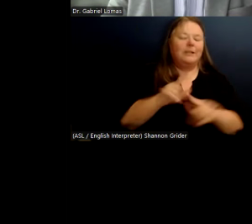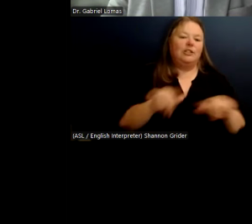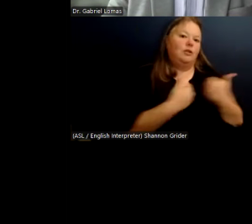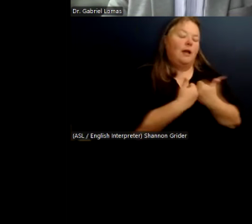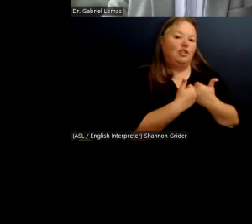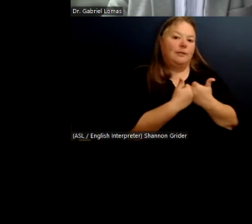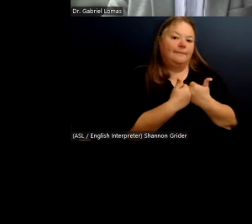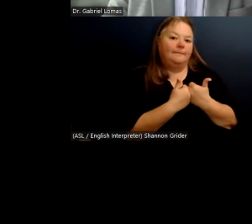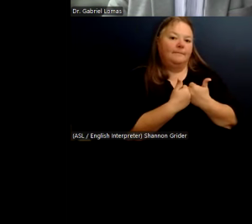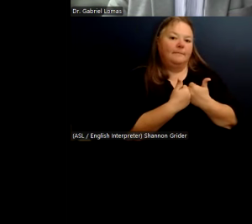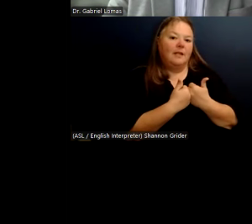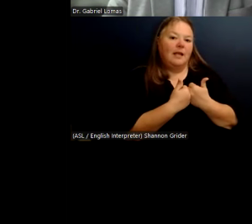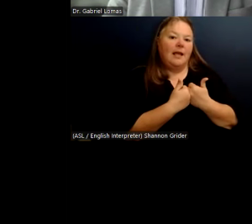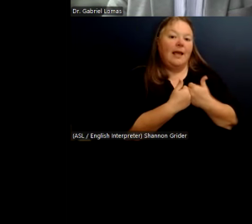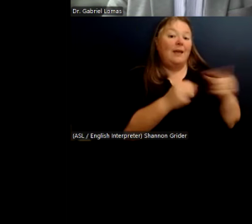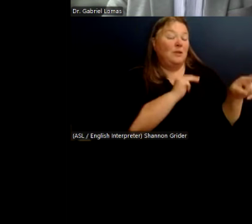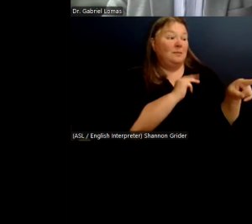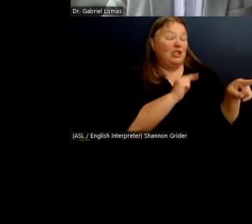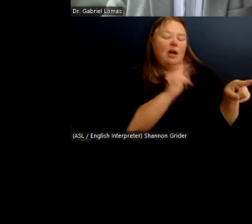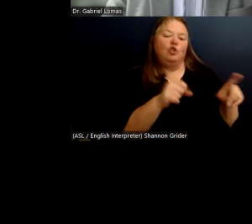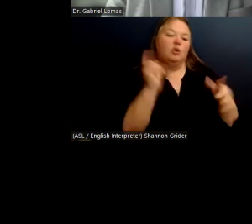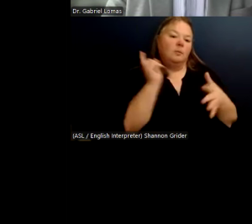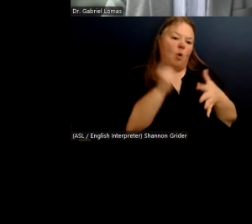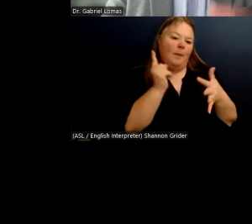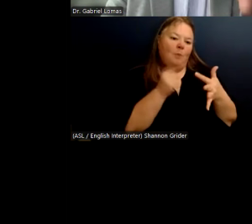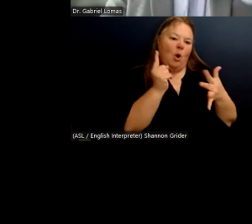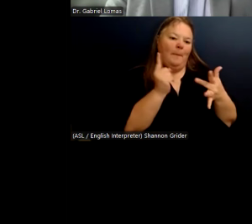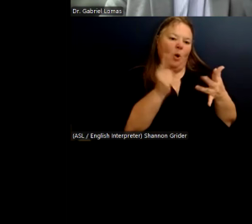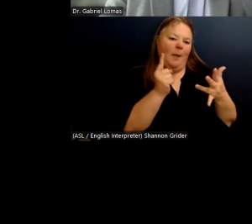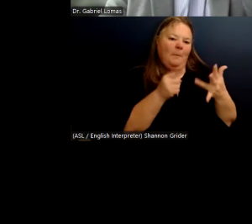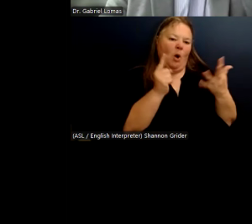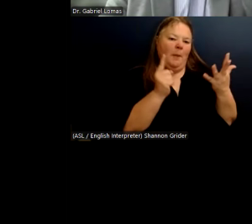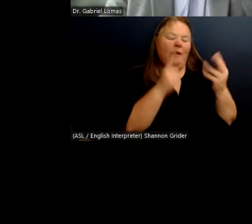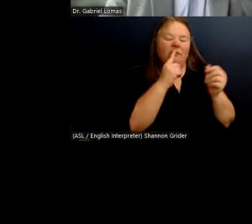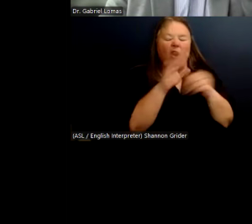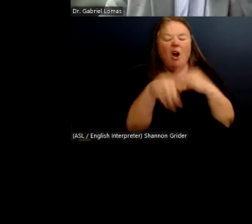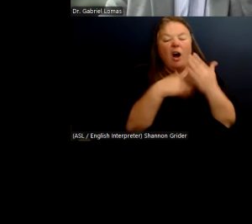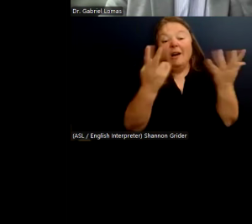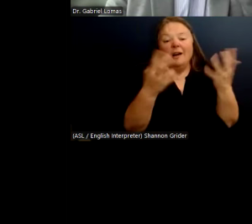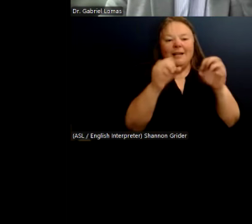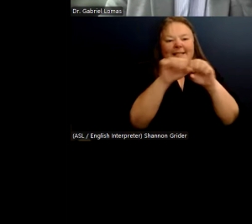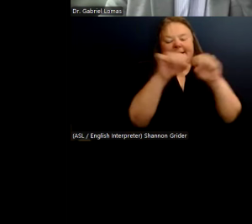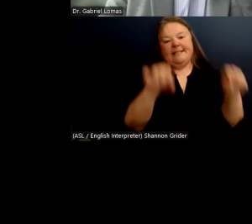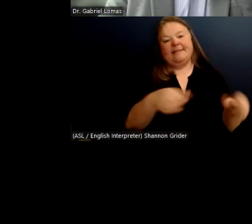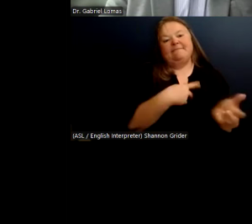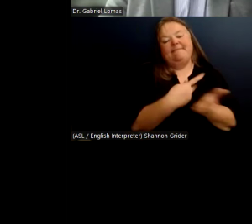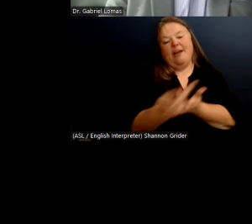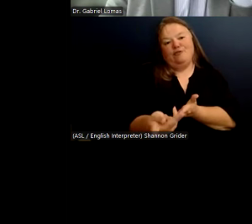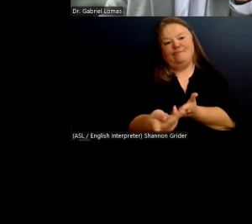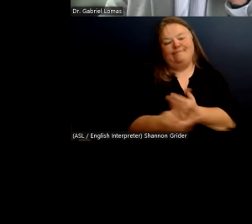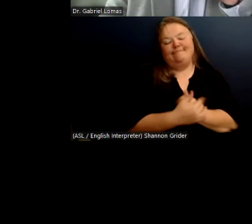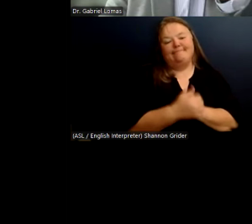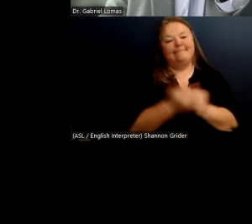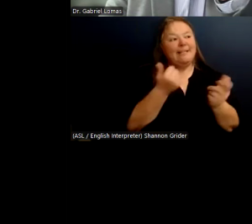just really, you could go point by point of system failure, really, and what happened to her throughout her life. She was